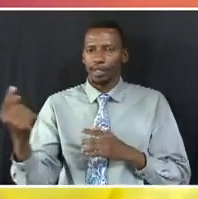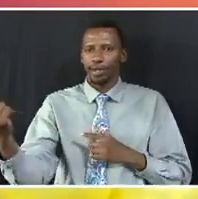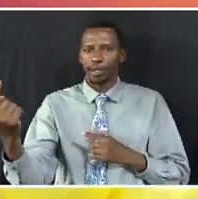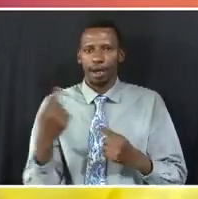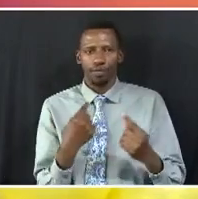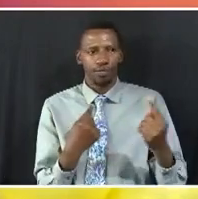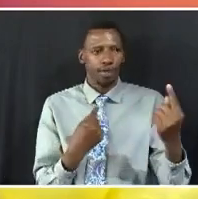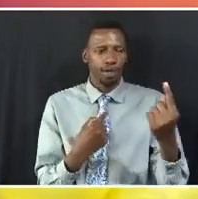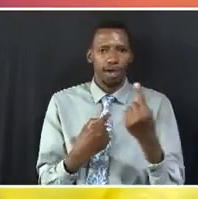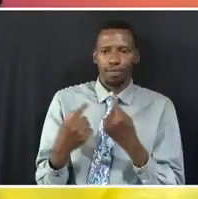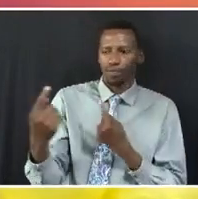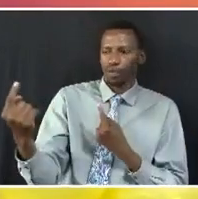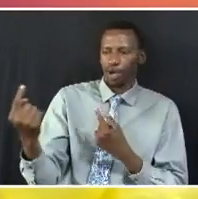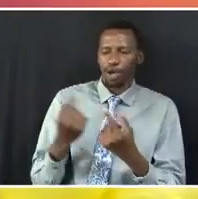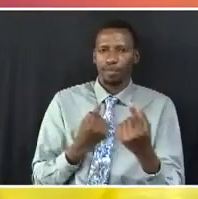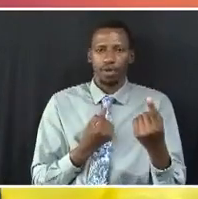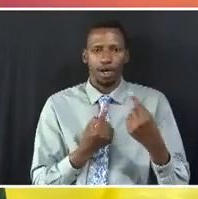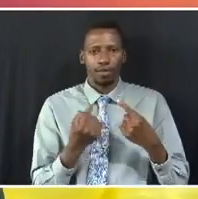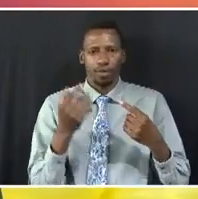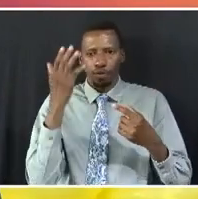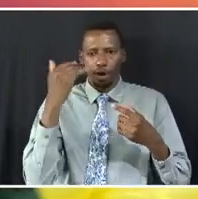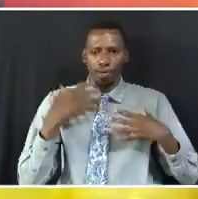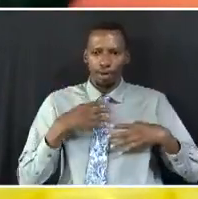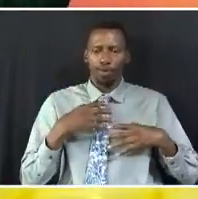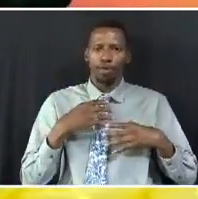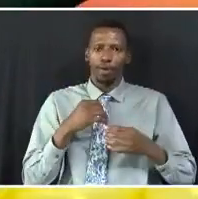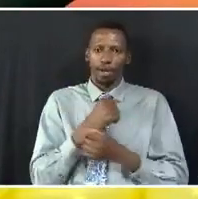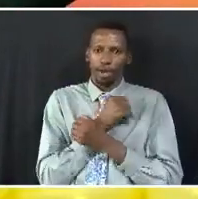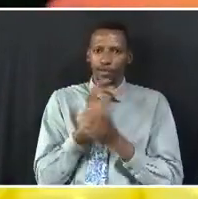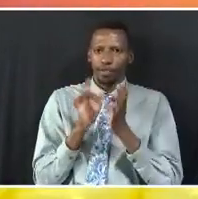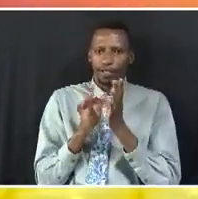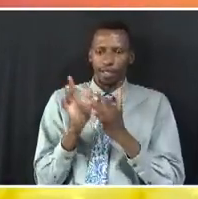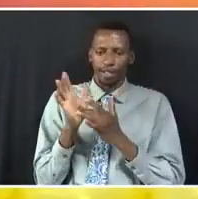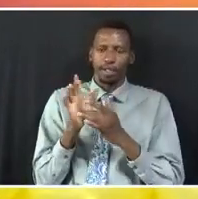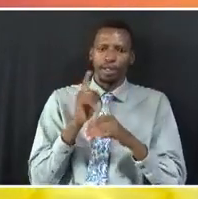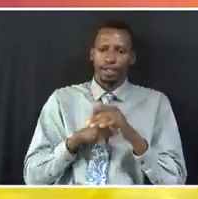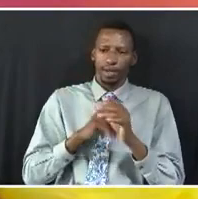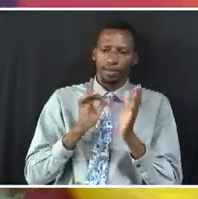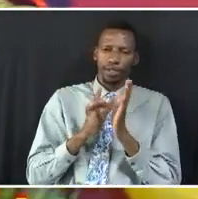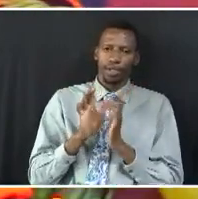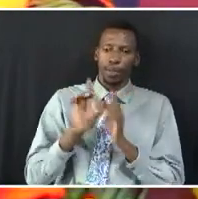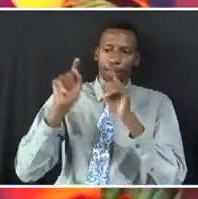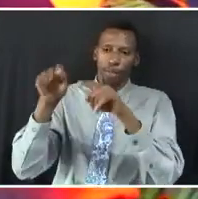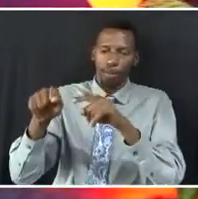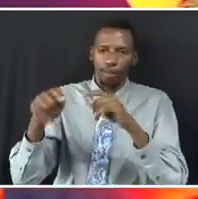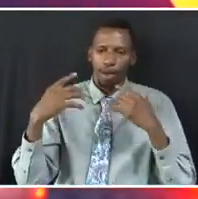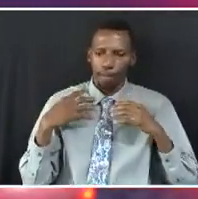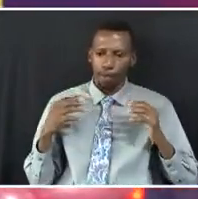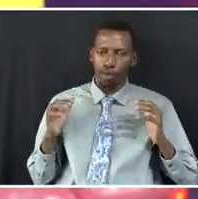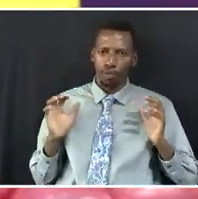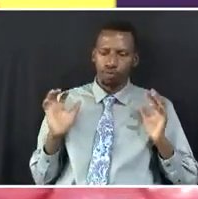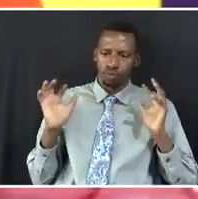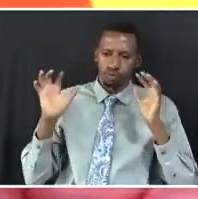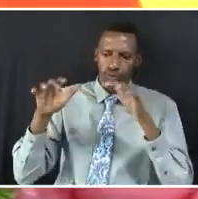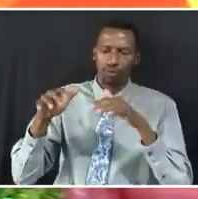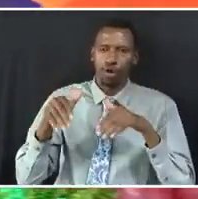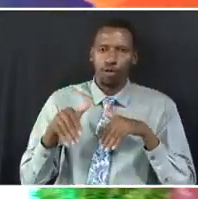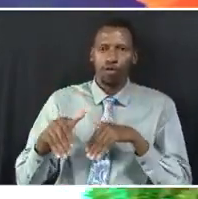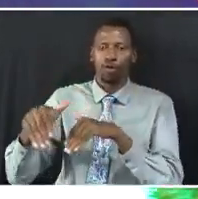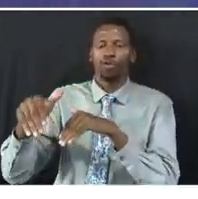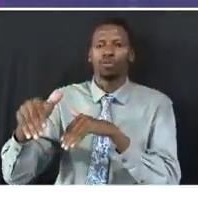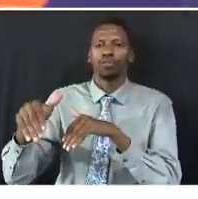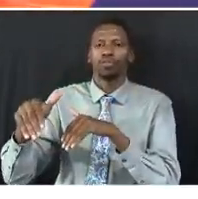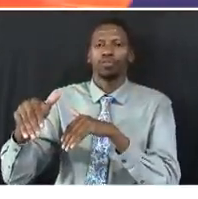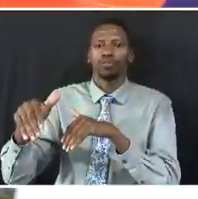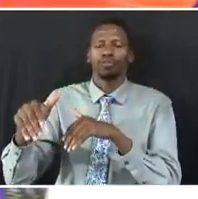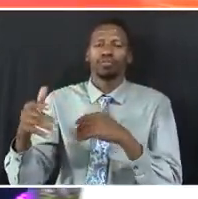was a crowd puller. Amen. Wherever Jesus went, there was a big congregation following. And